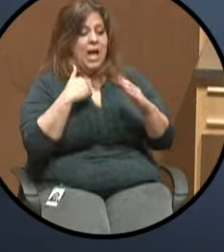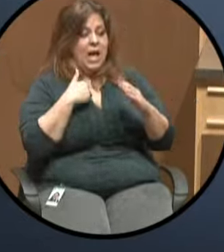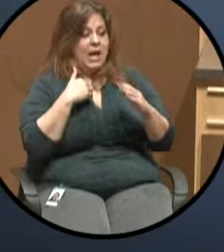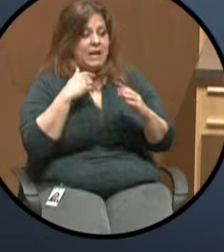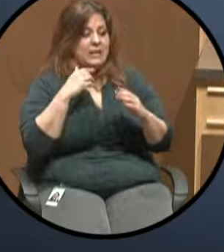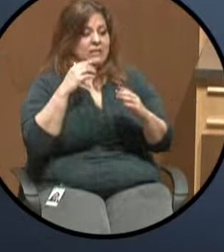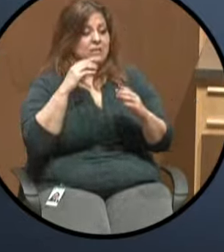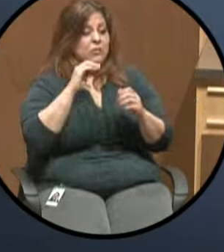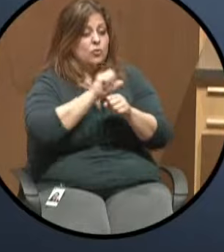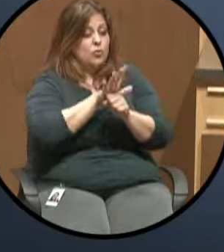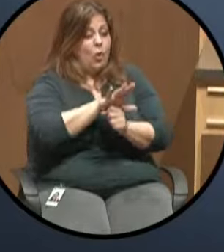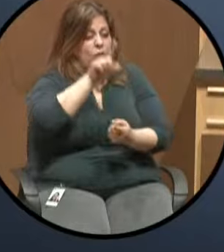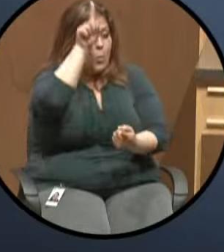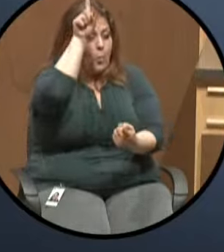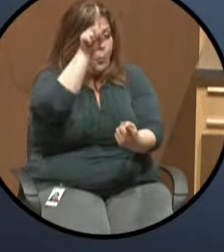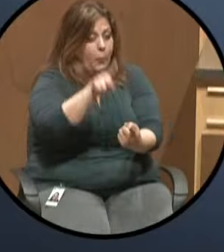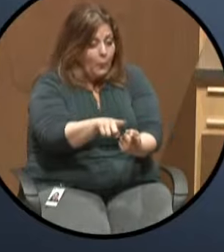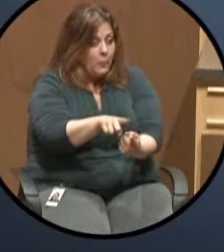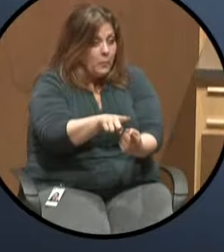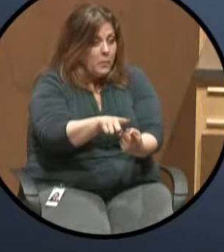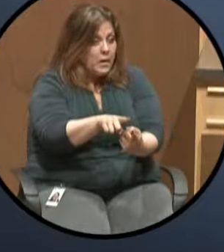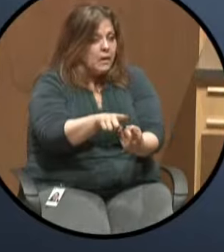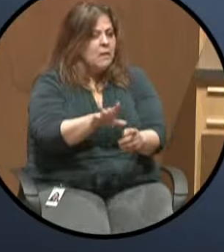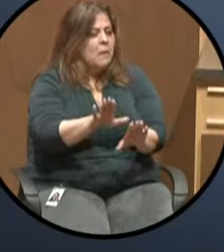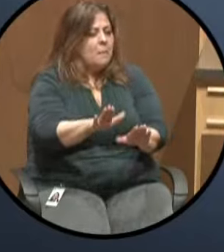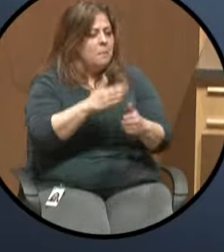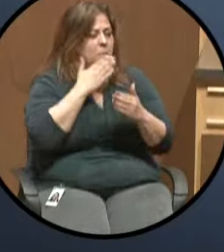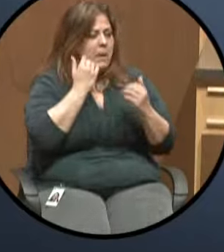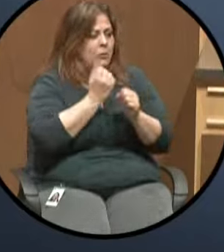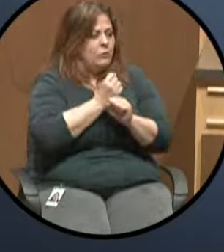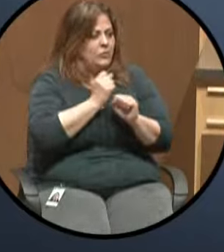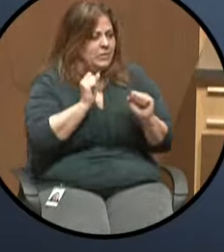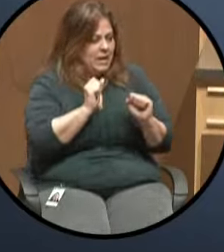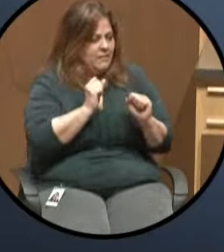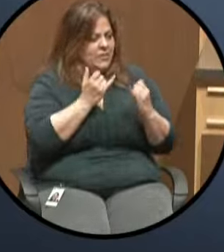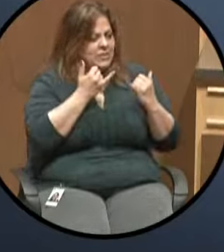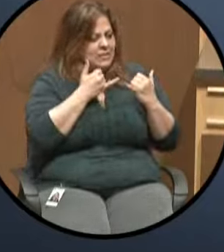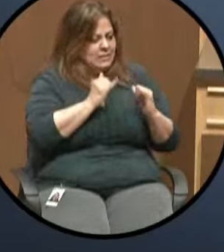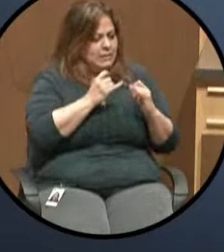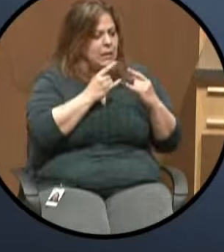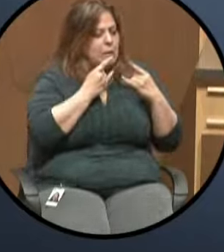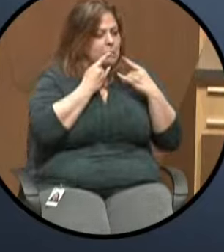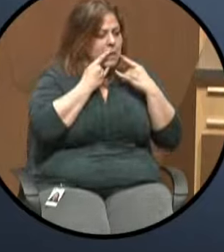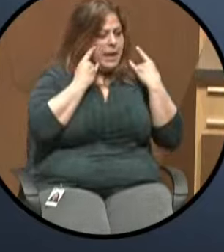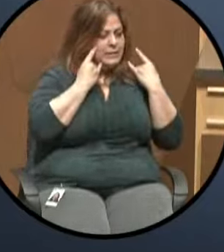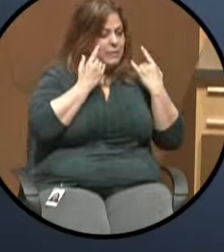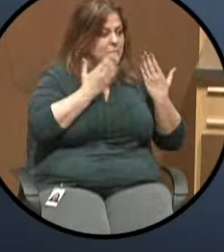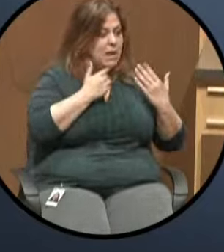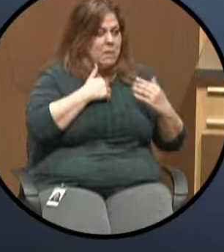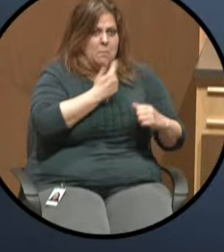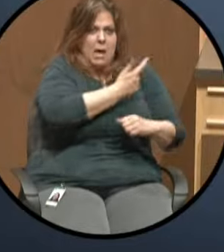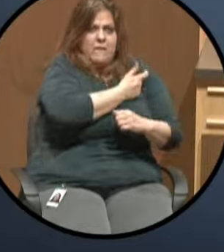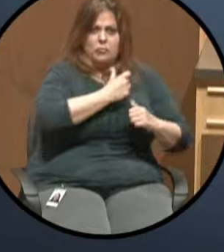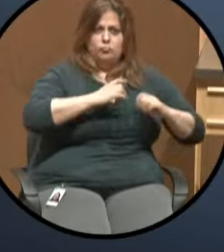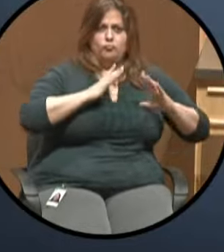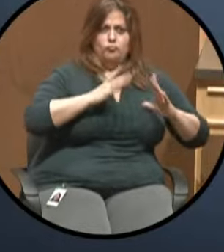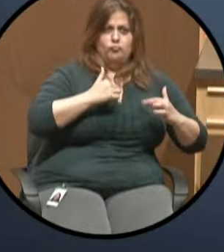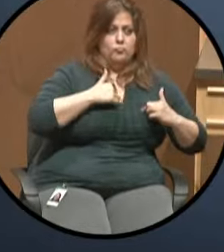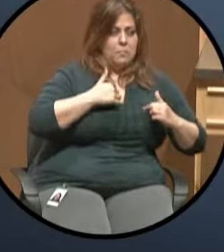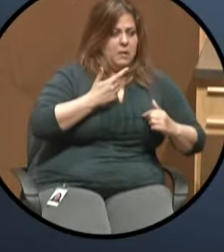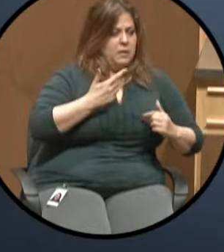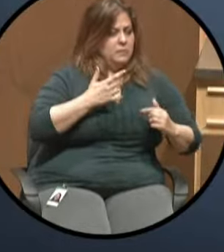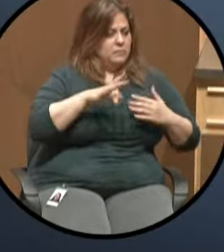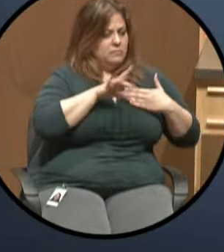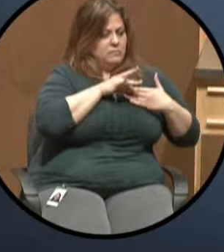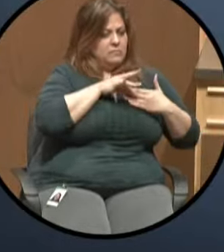CDC has acted in a very conservative fashion to say that you should still wear masks if you're indoors, crowded